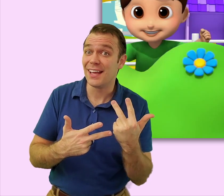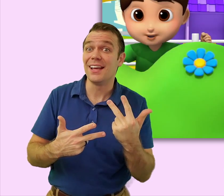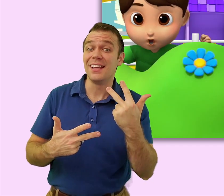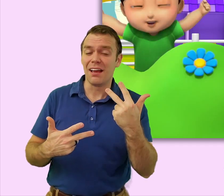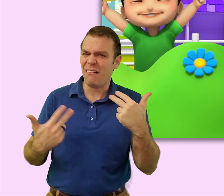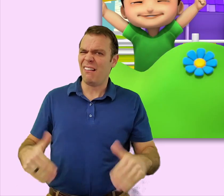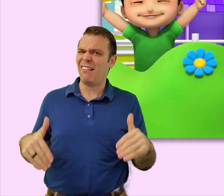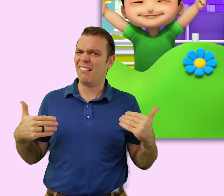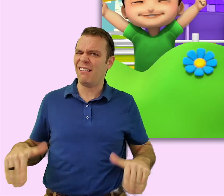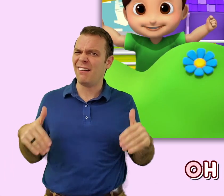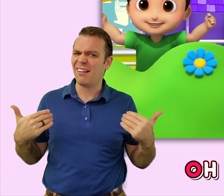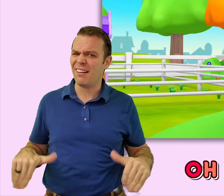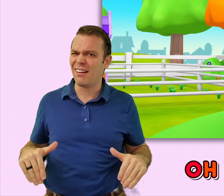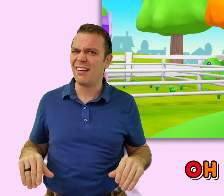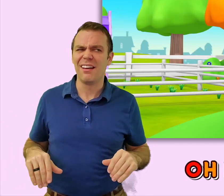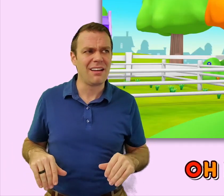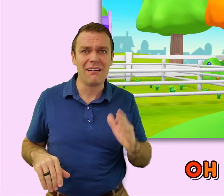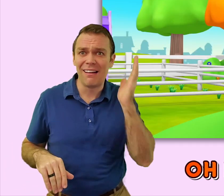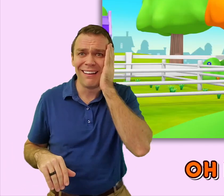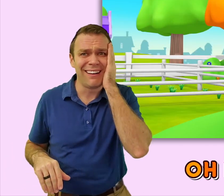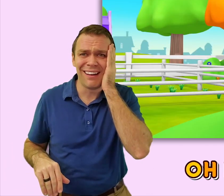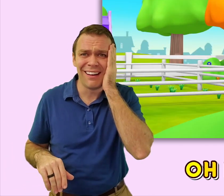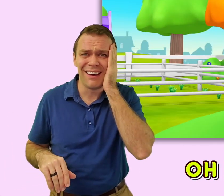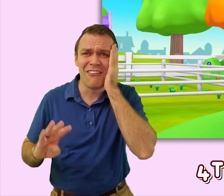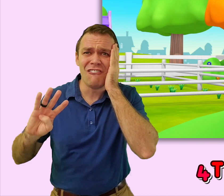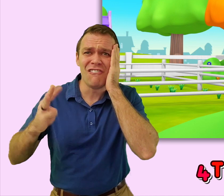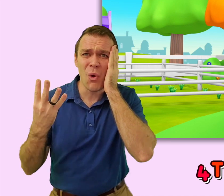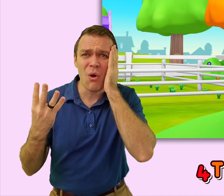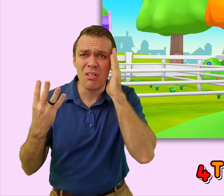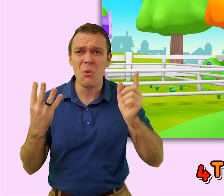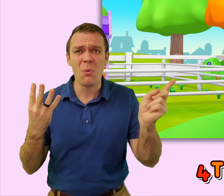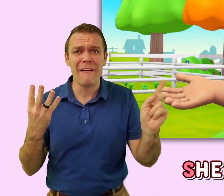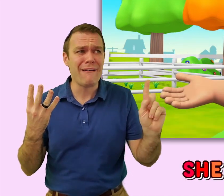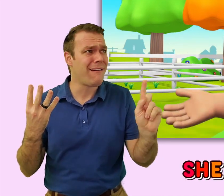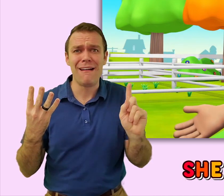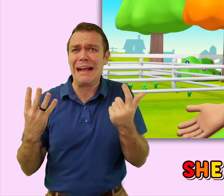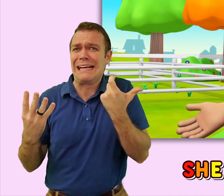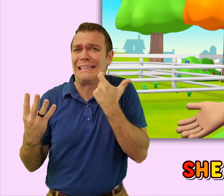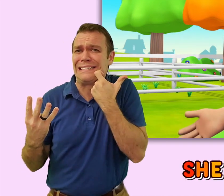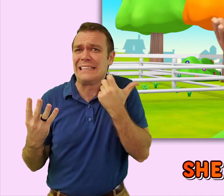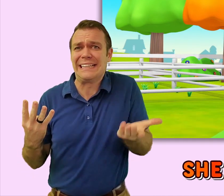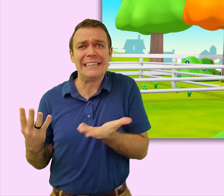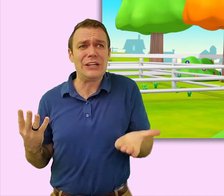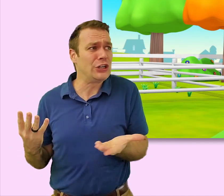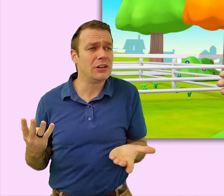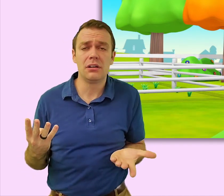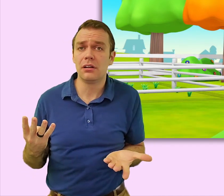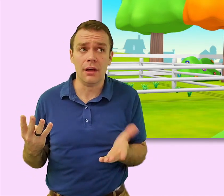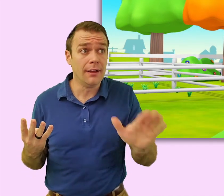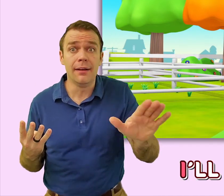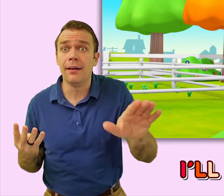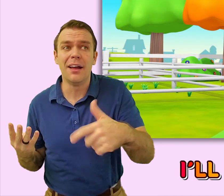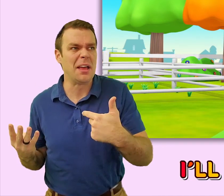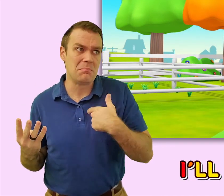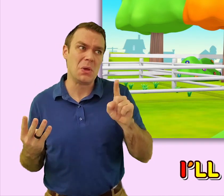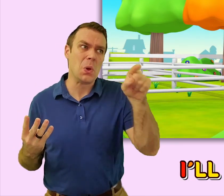3. Golly! Oh dear, where did the 4th little duck go? She was just right here. Okay,